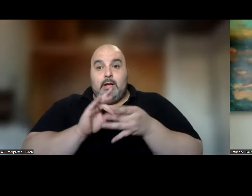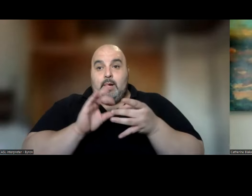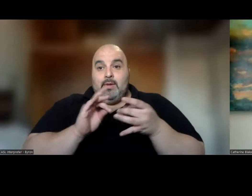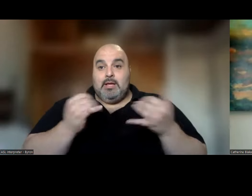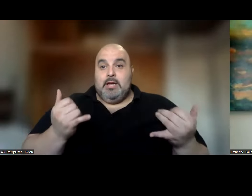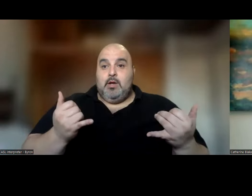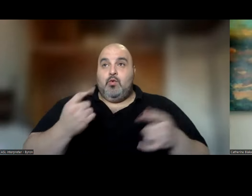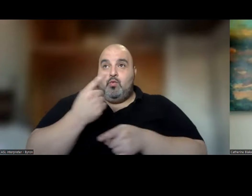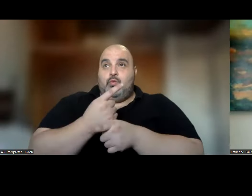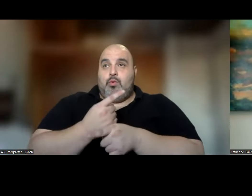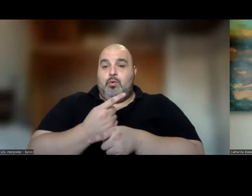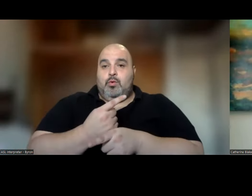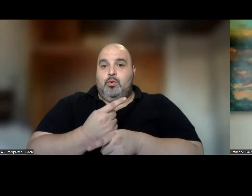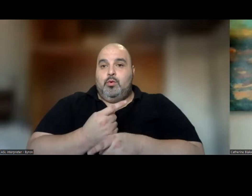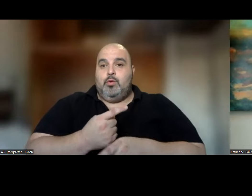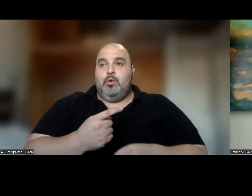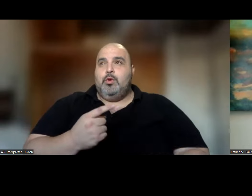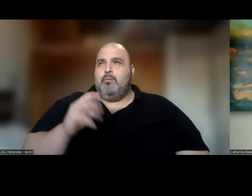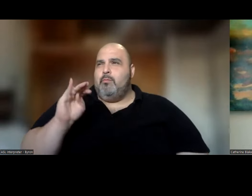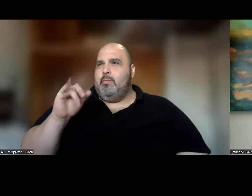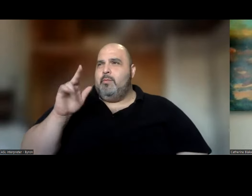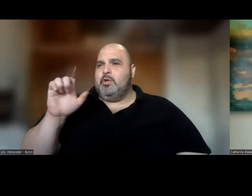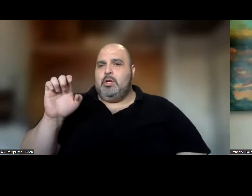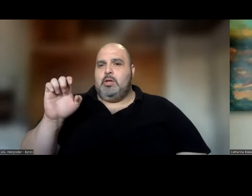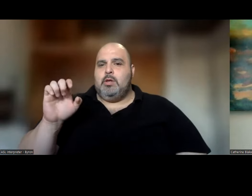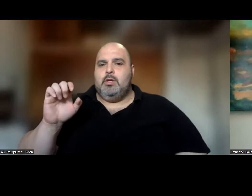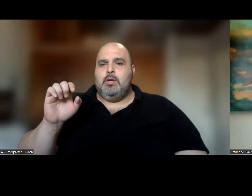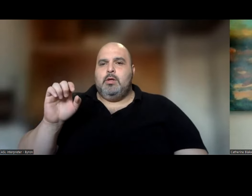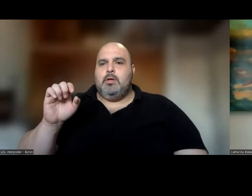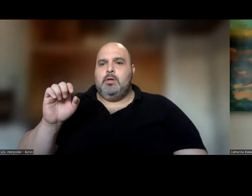correct, Sarah? Is that not Sarah, Michelle?